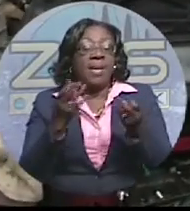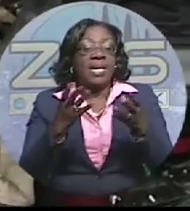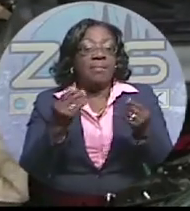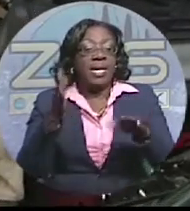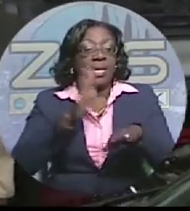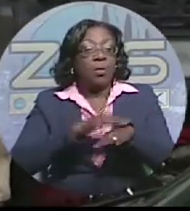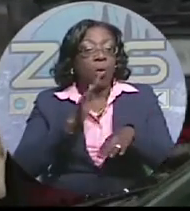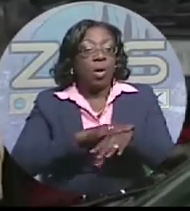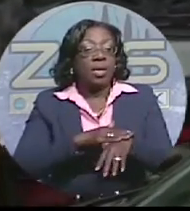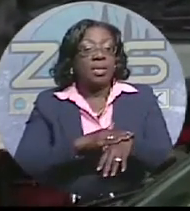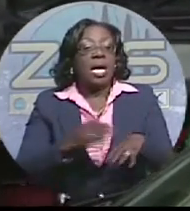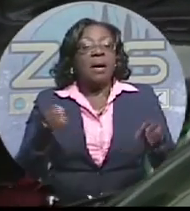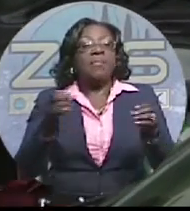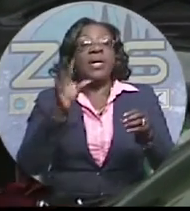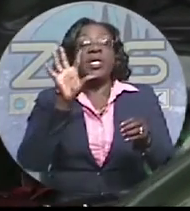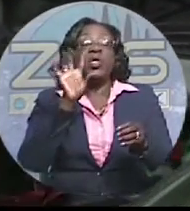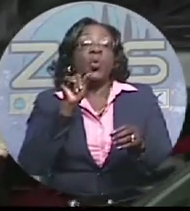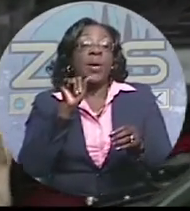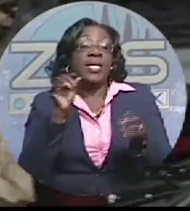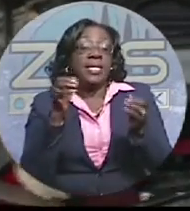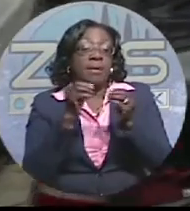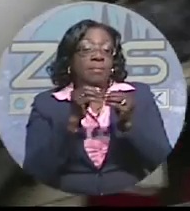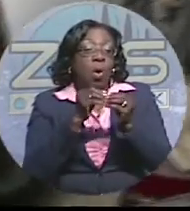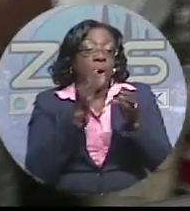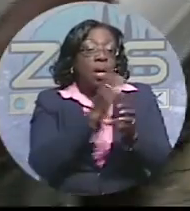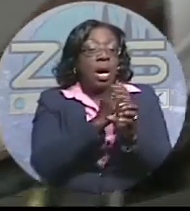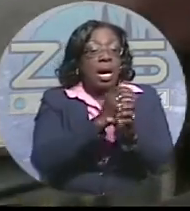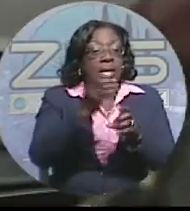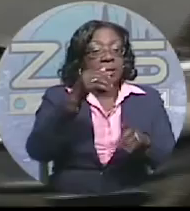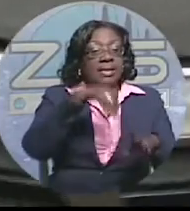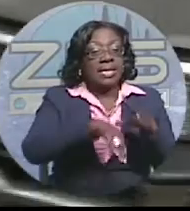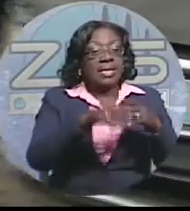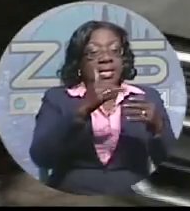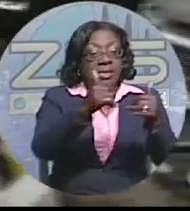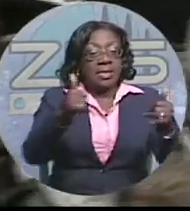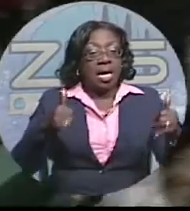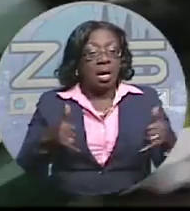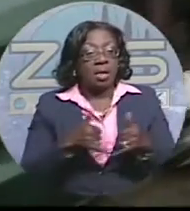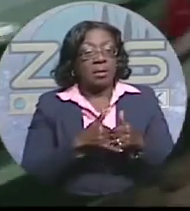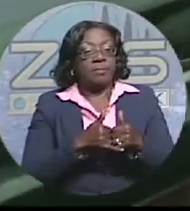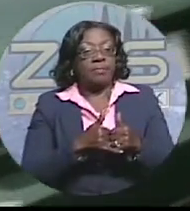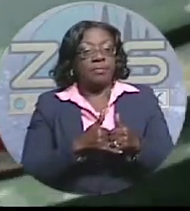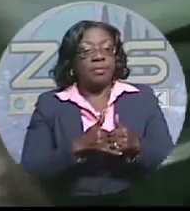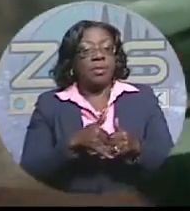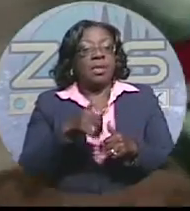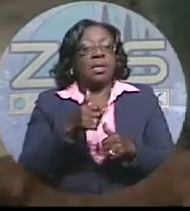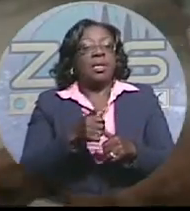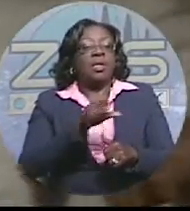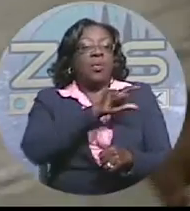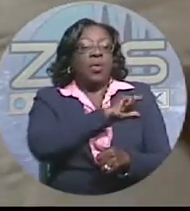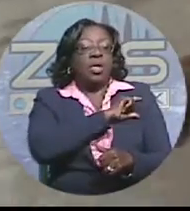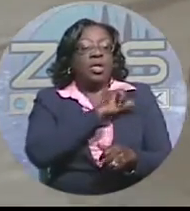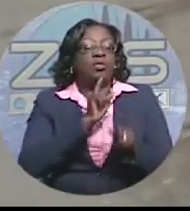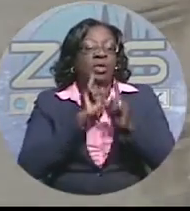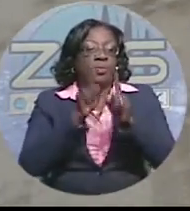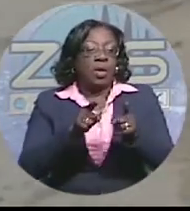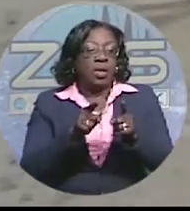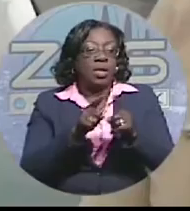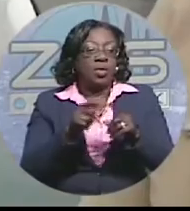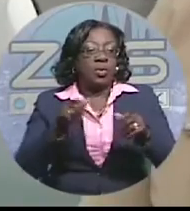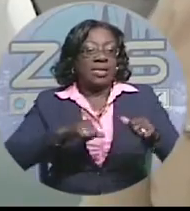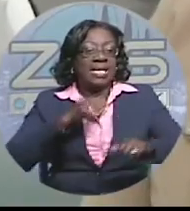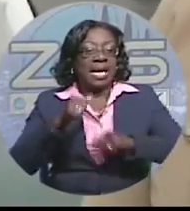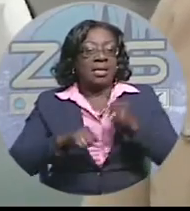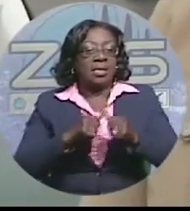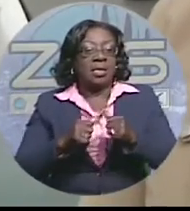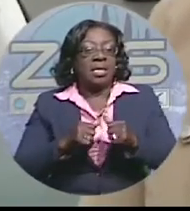20 cars to his garage, but was occupying a vacant lot next door without permission. ASP Kenrit Neely responded to the action.